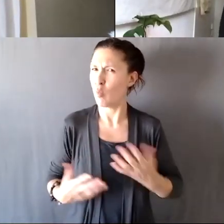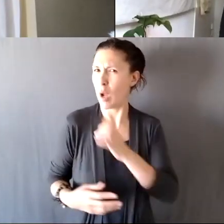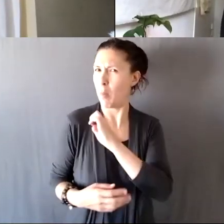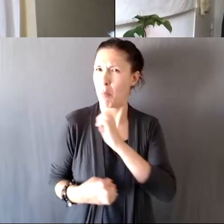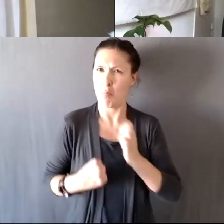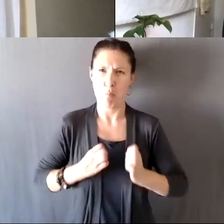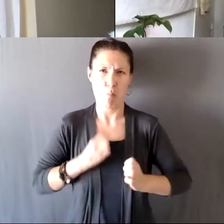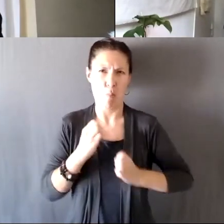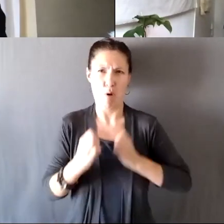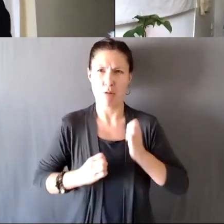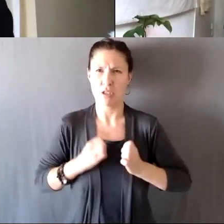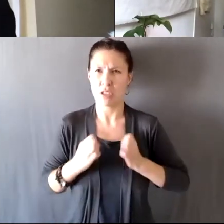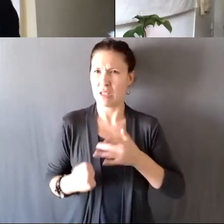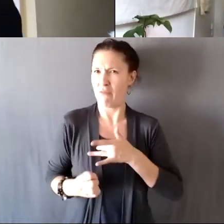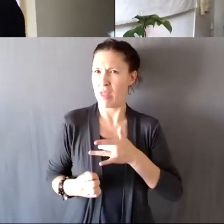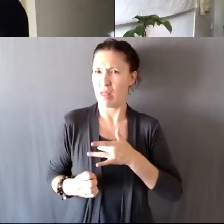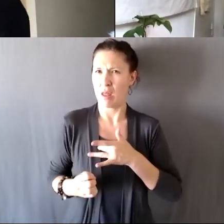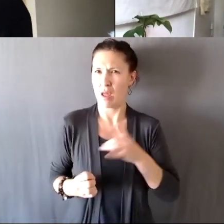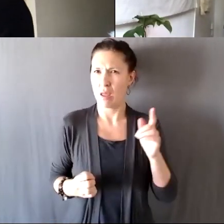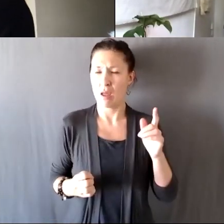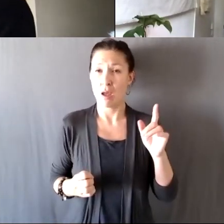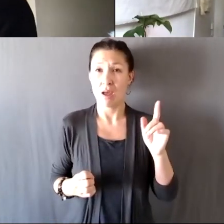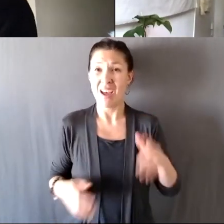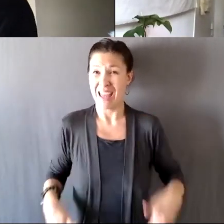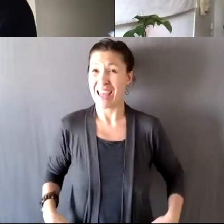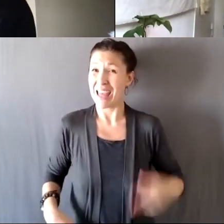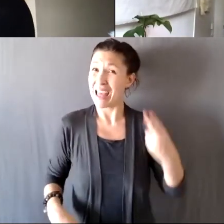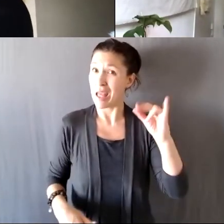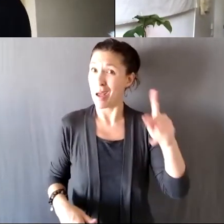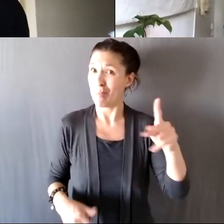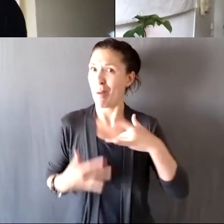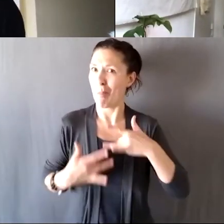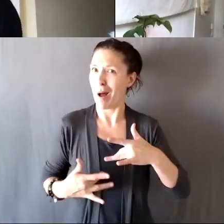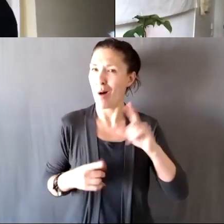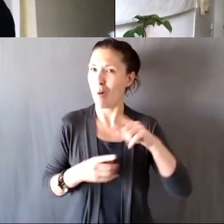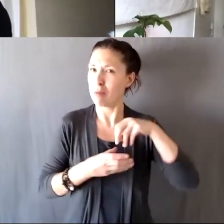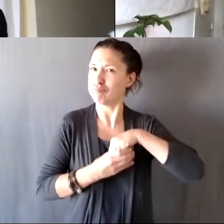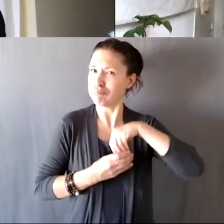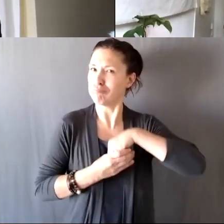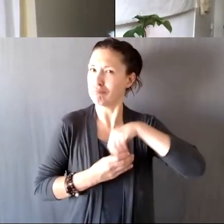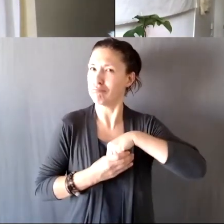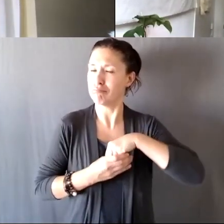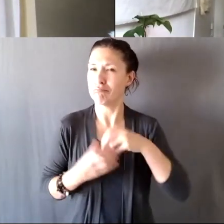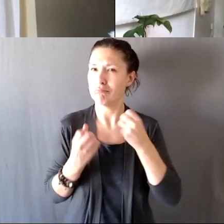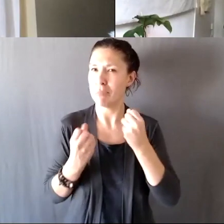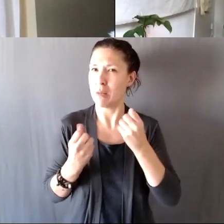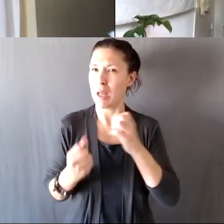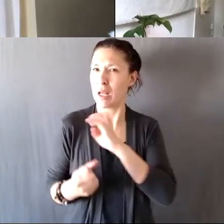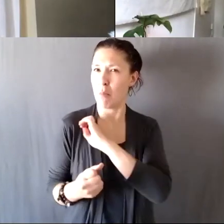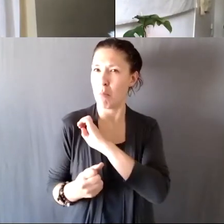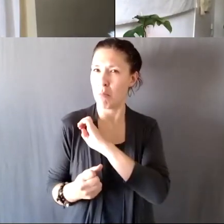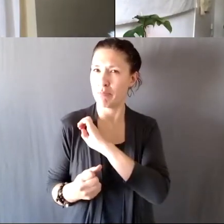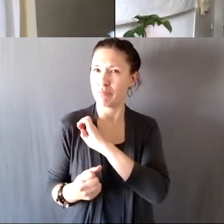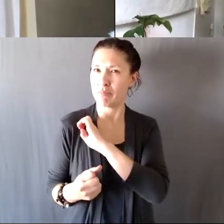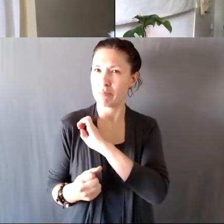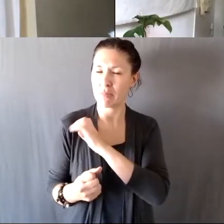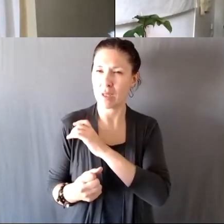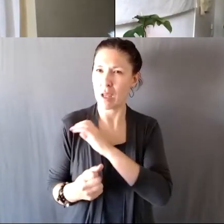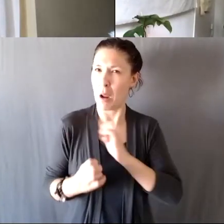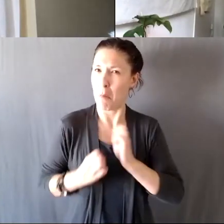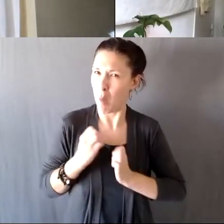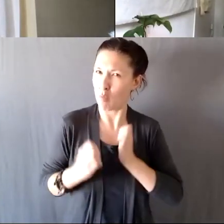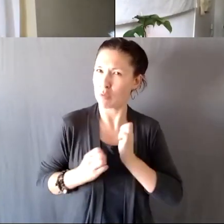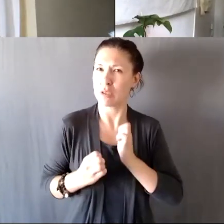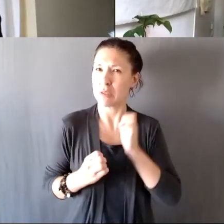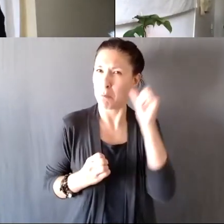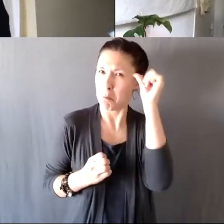Many of us store emotions in this area, memories. And now we can